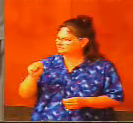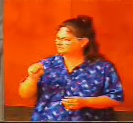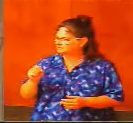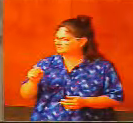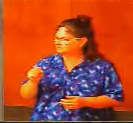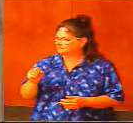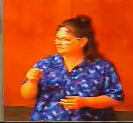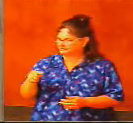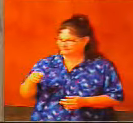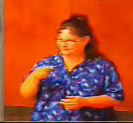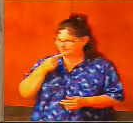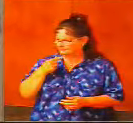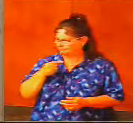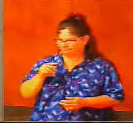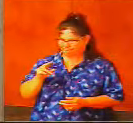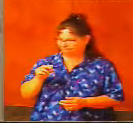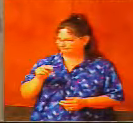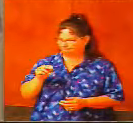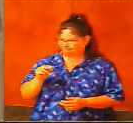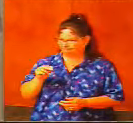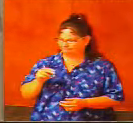Dee's shaking her head no.